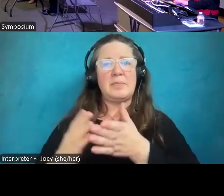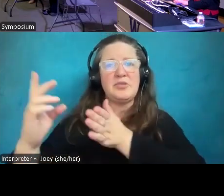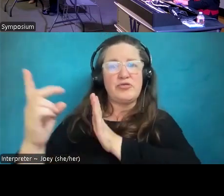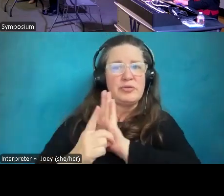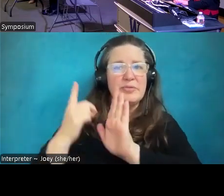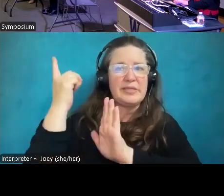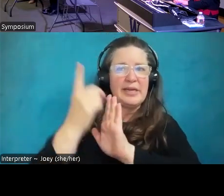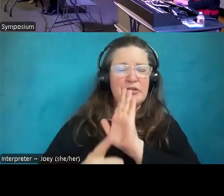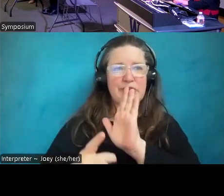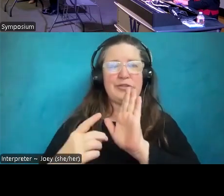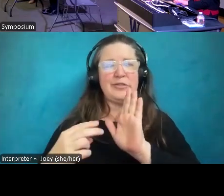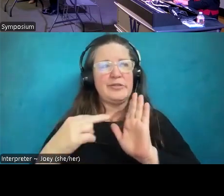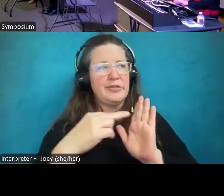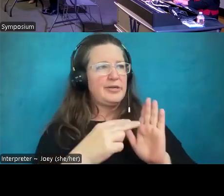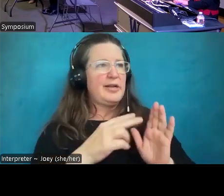mocked.